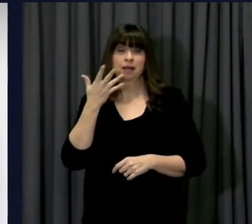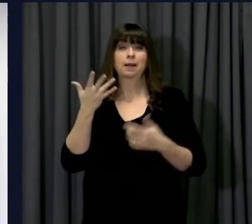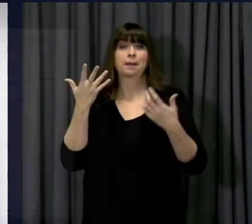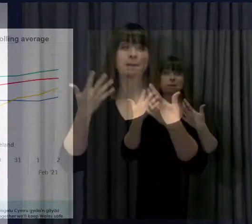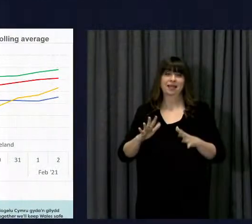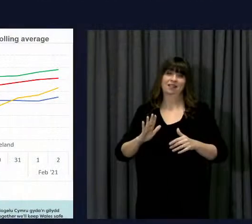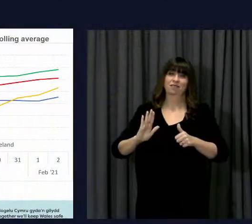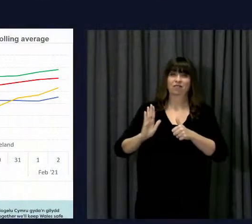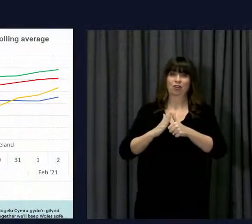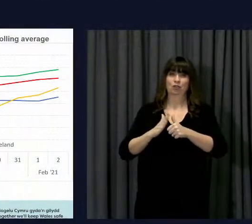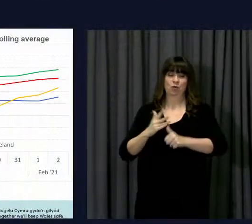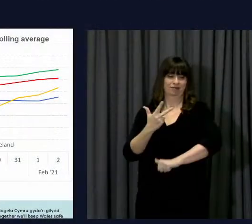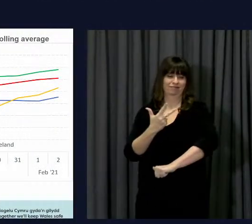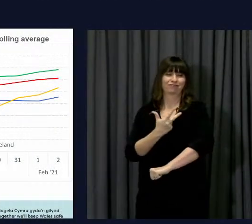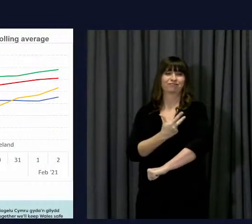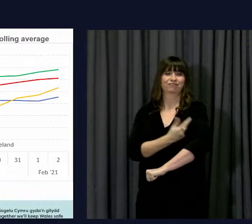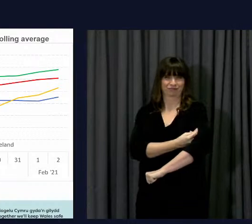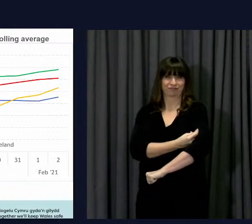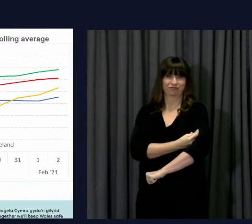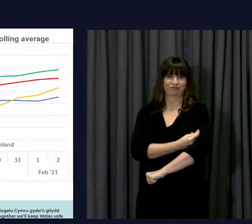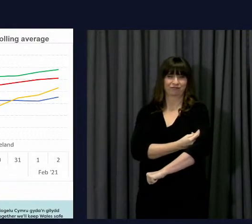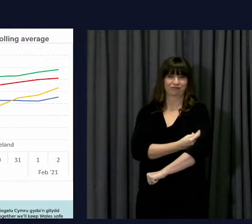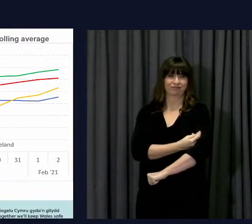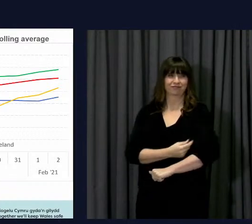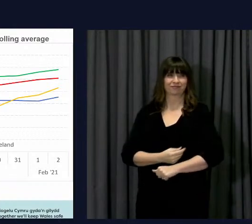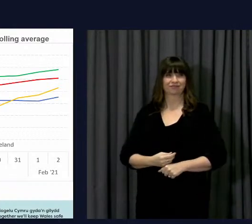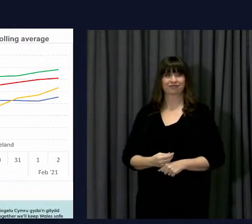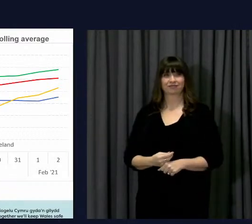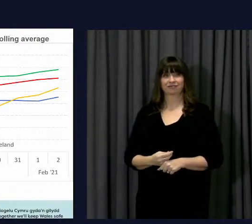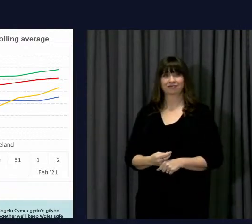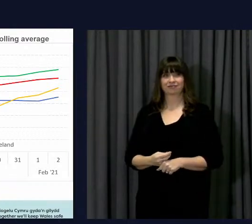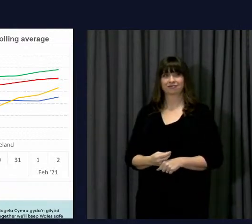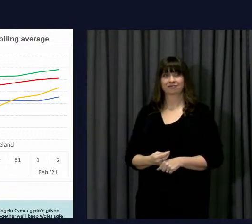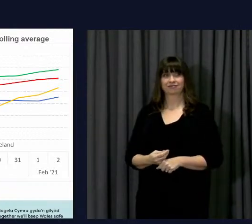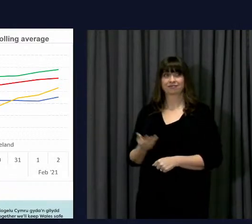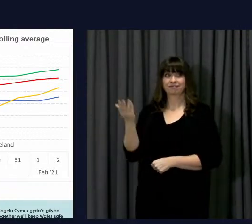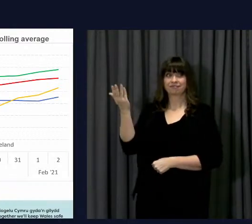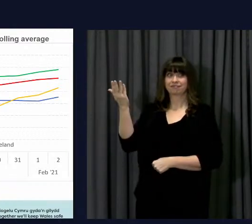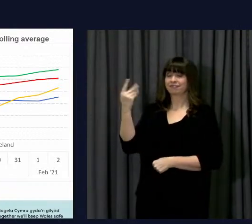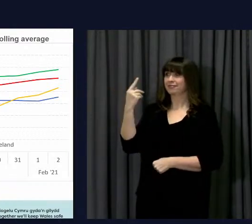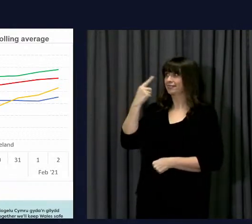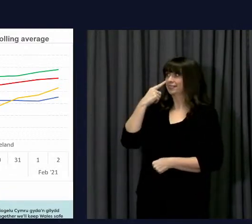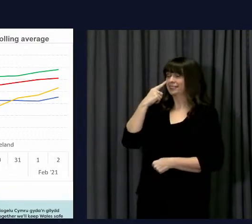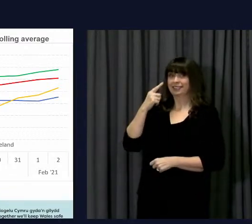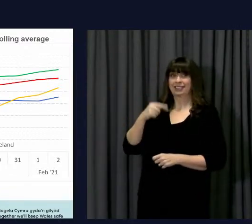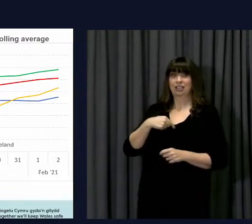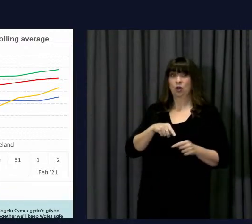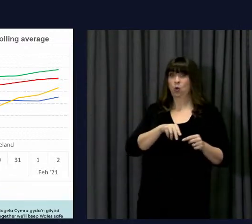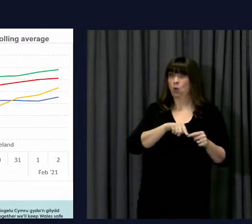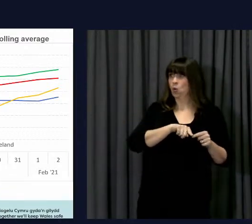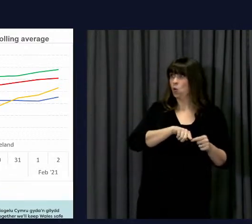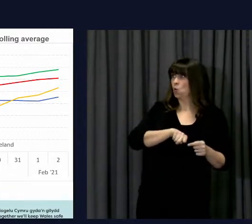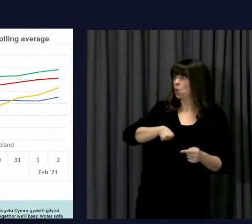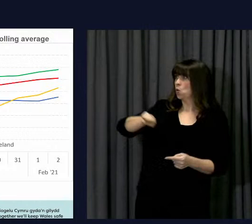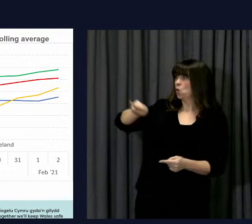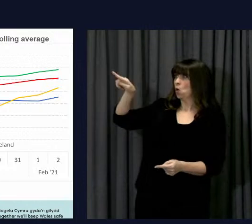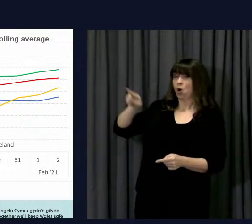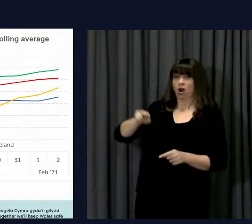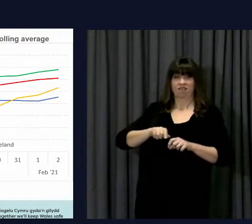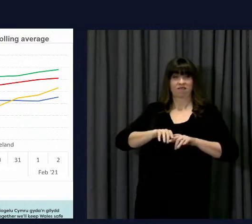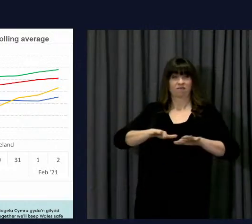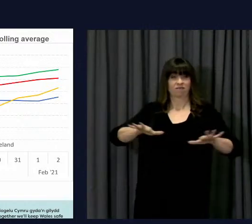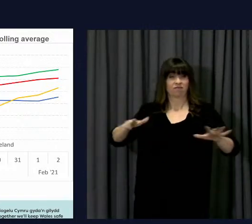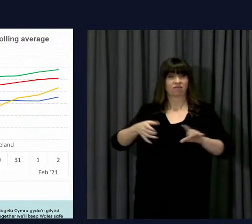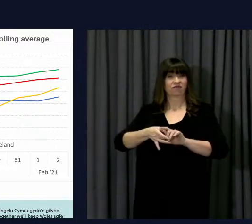their first dose of the vaccine. This slide clearly shows the speed at which we're vaccinating people